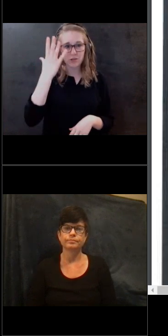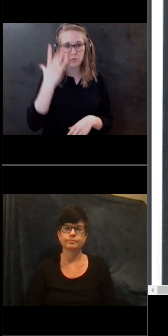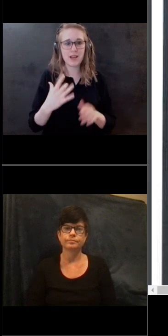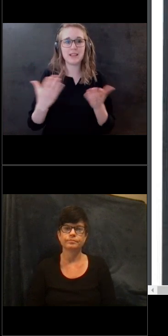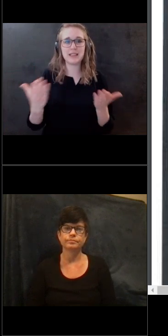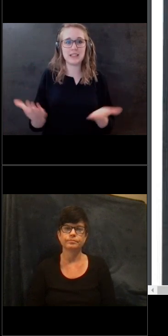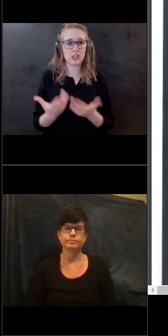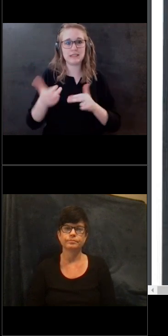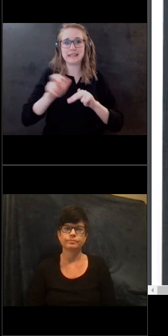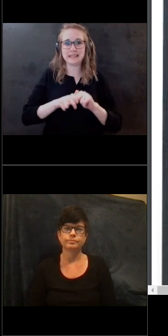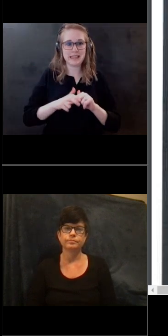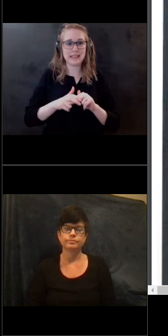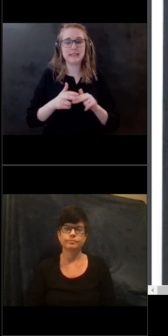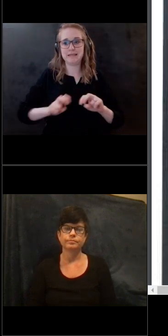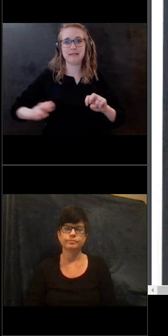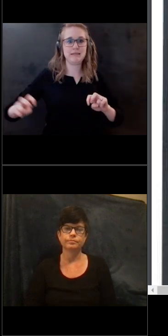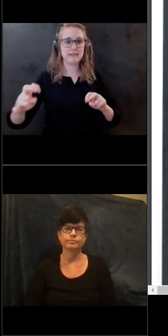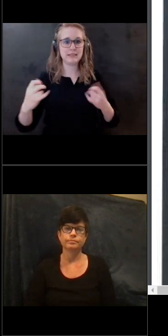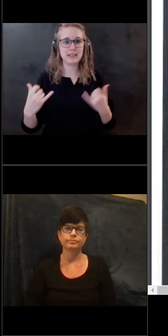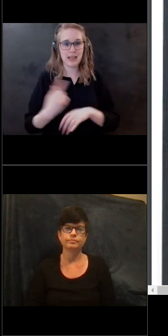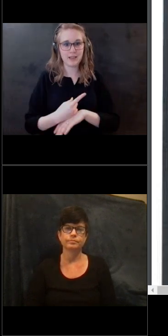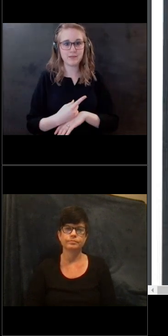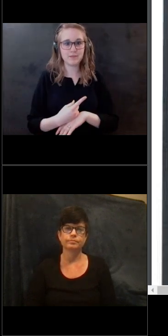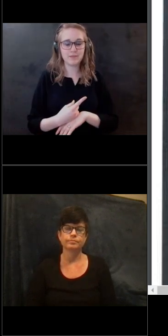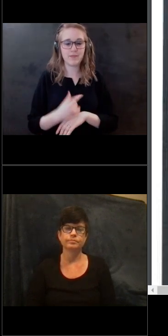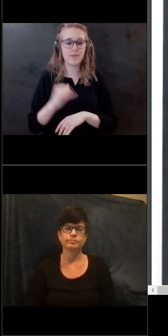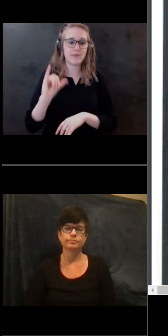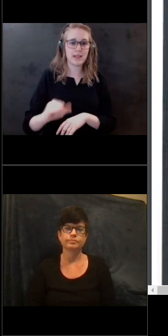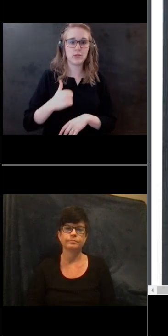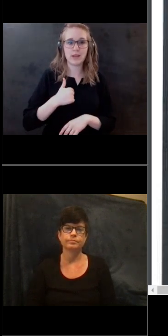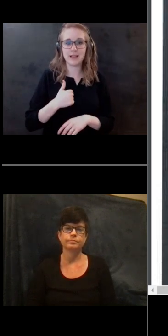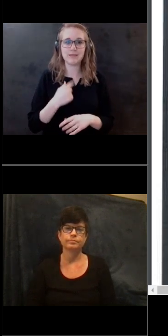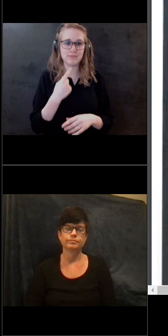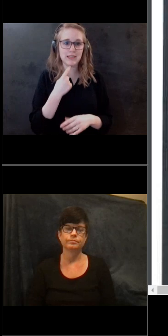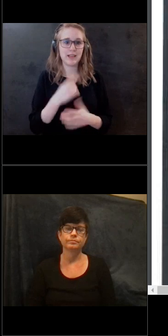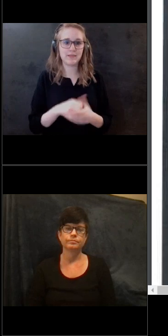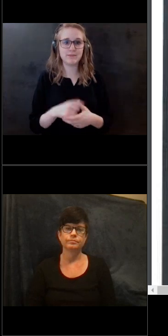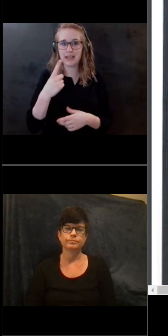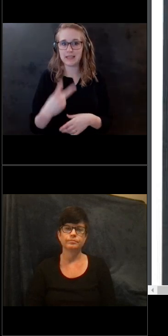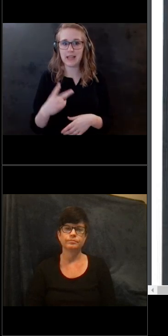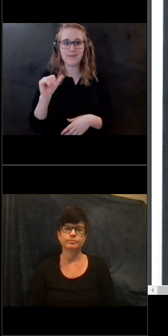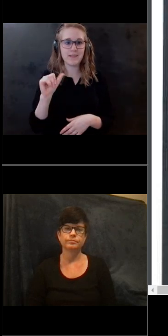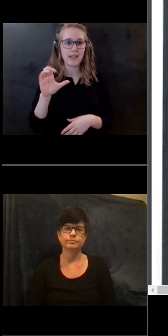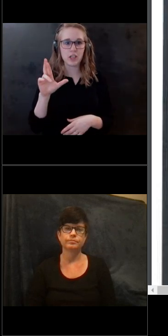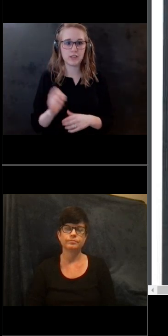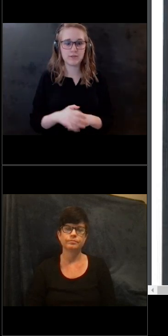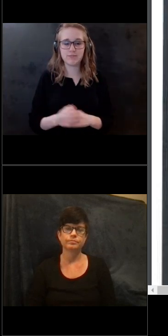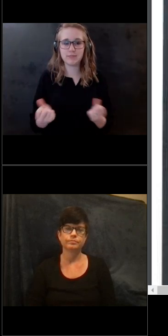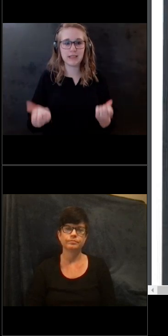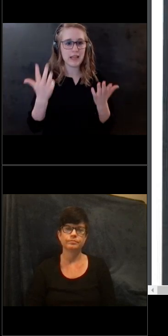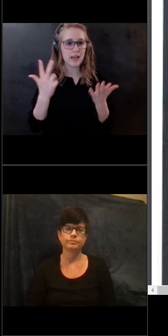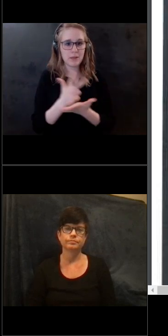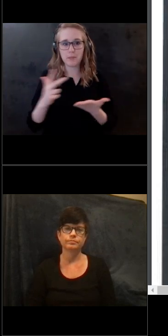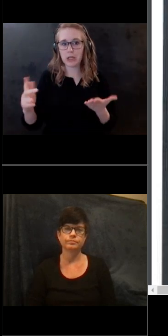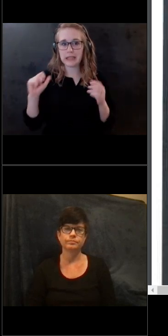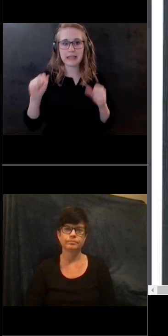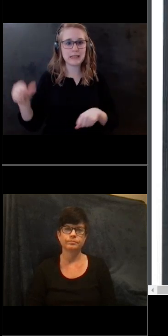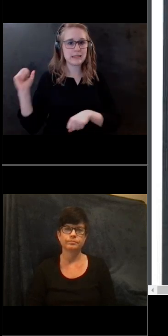we're sitting in this chair today. So that's what I would say. I would say it's a half an acre. How many parking spaces could